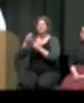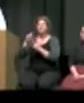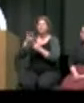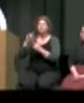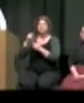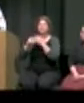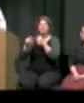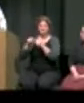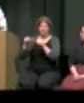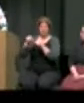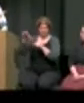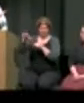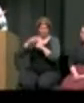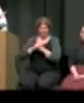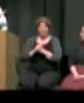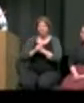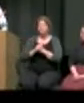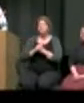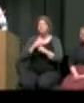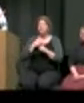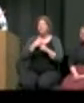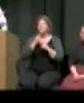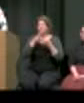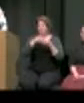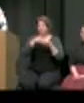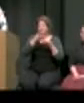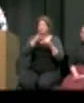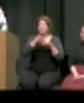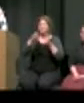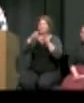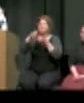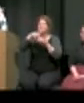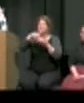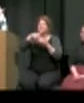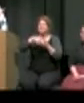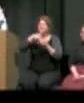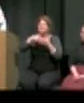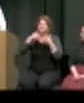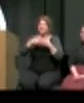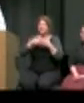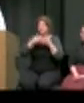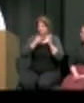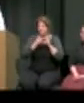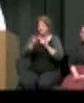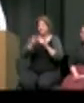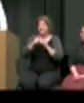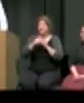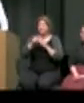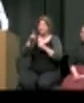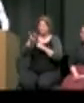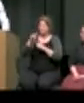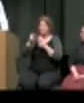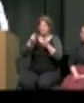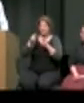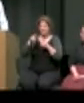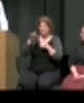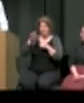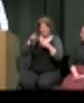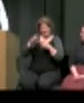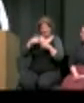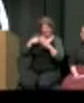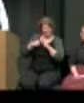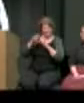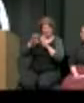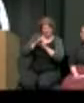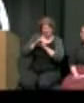area. We brought a couple of these scows into that debris management pad that I showed at the beginning, and